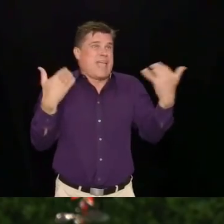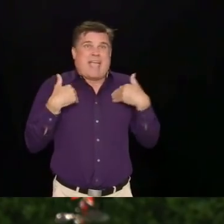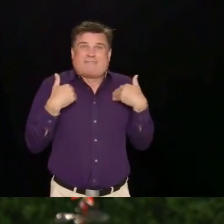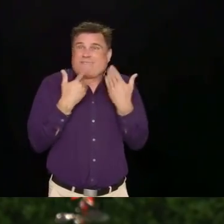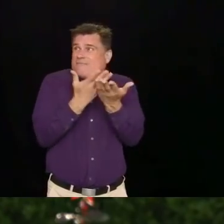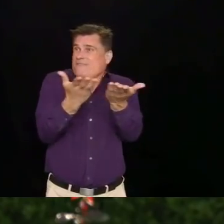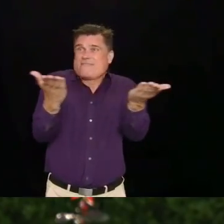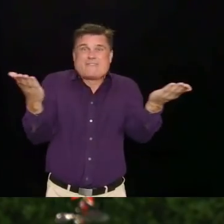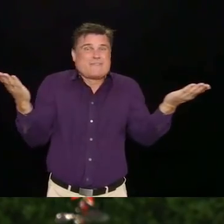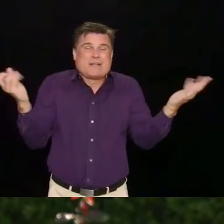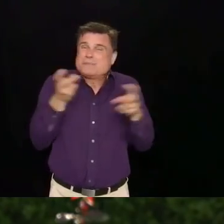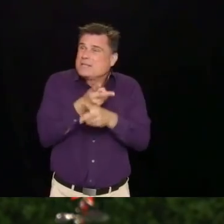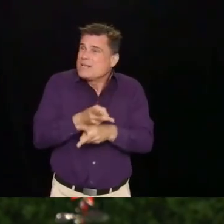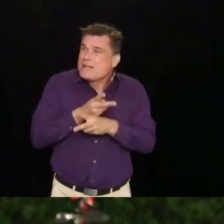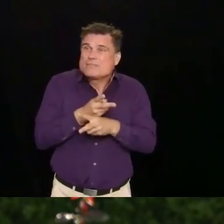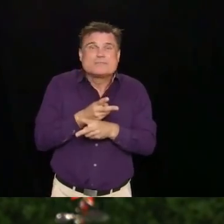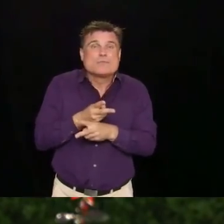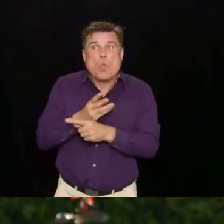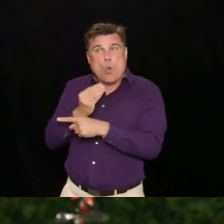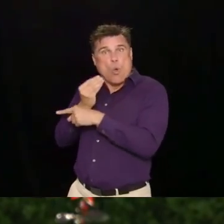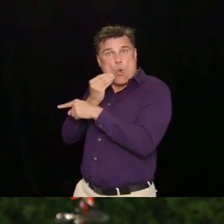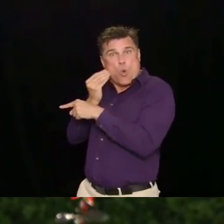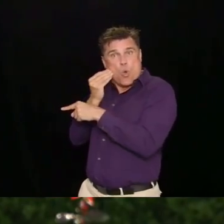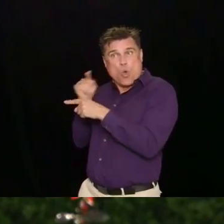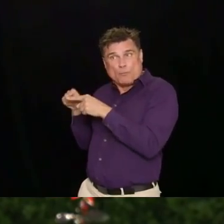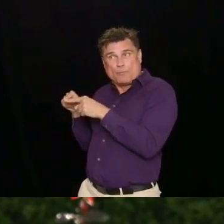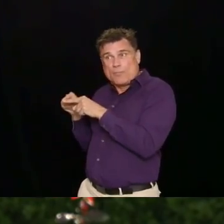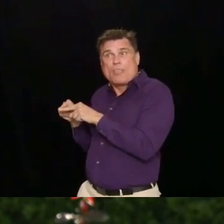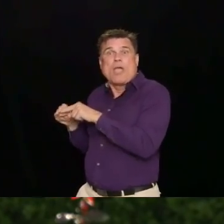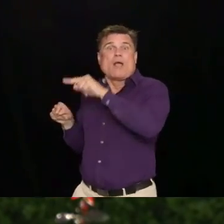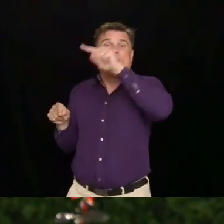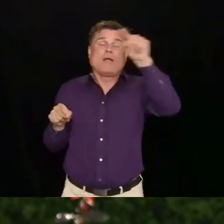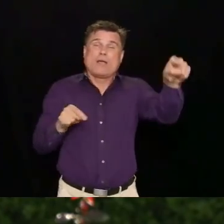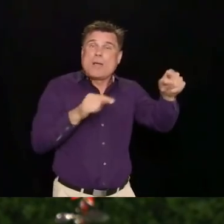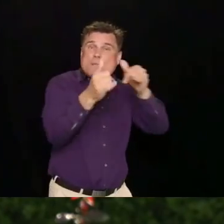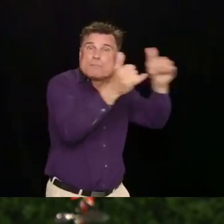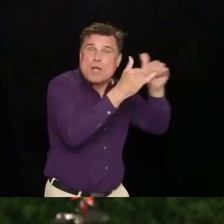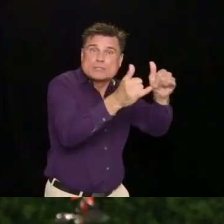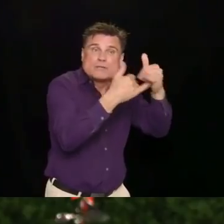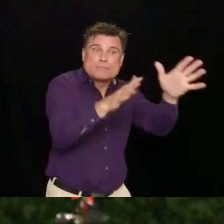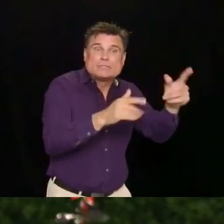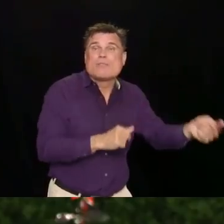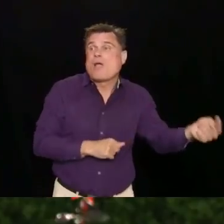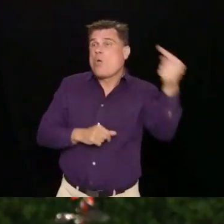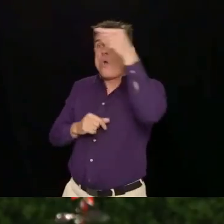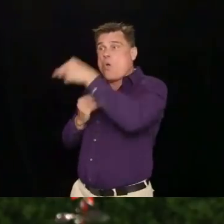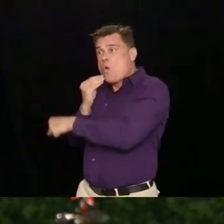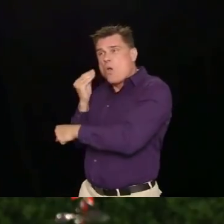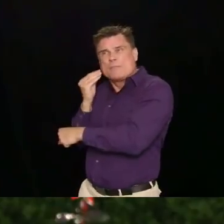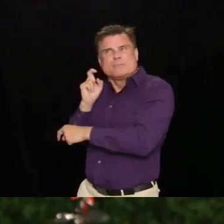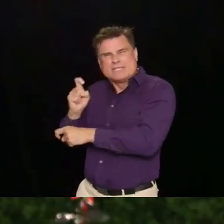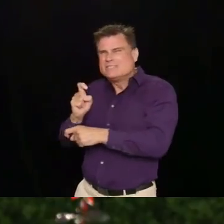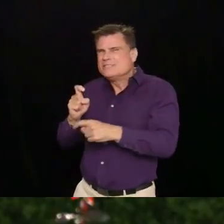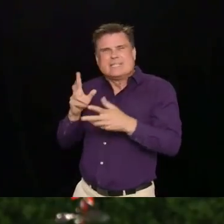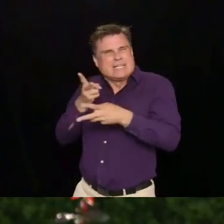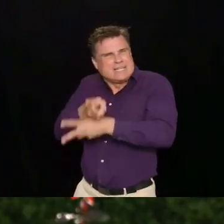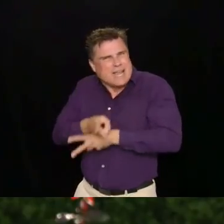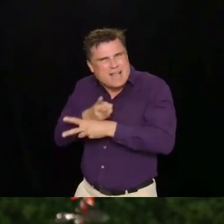home, whether we're going to a party when we're on a trip or whether we're going to a party at home, the same concerns, the same risks apply.